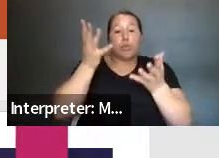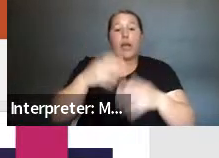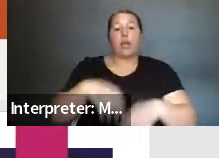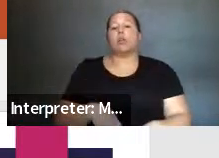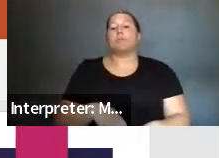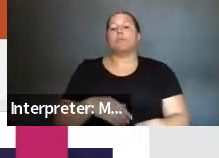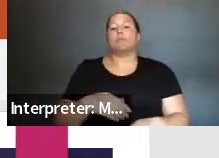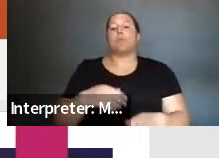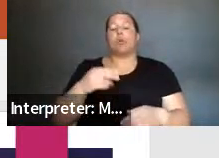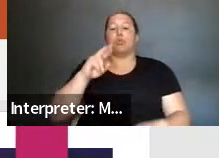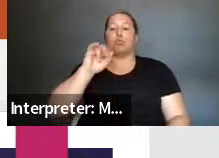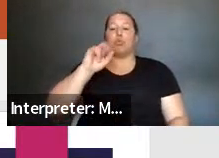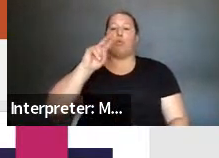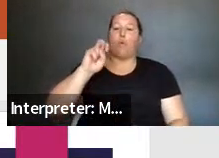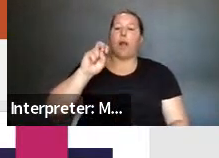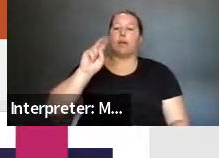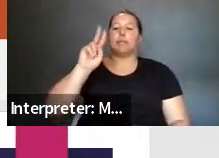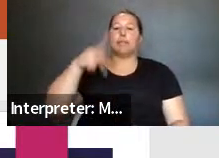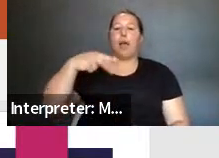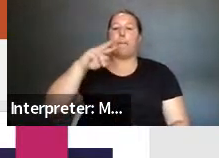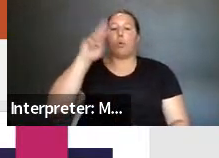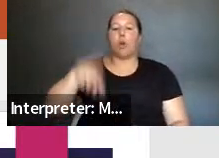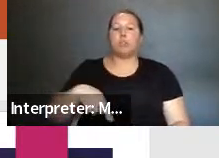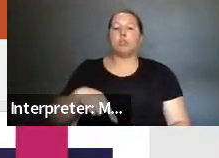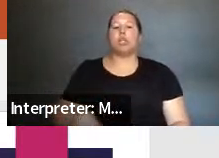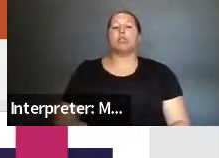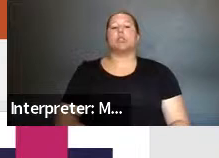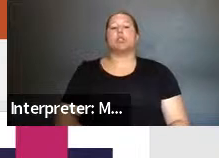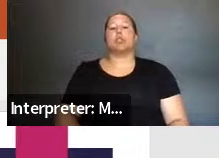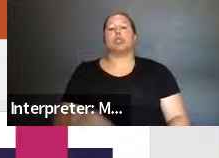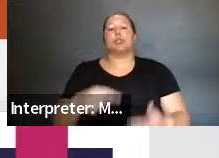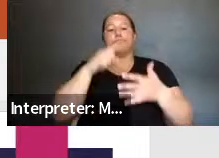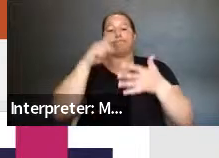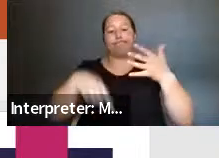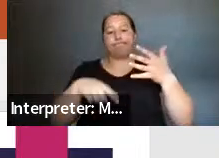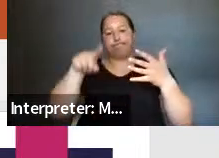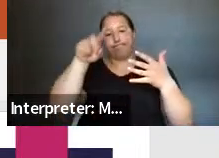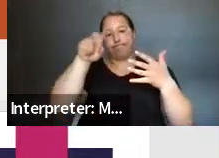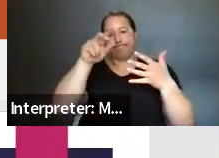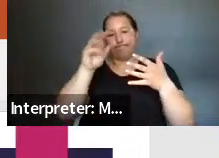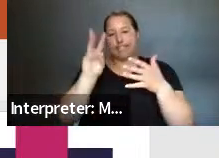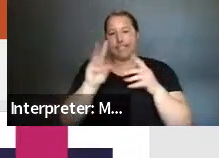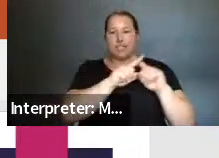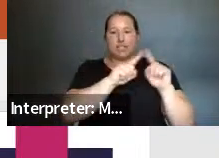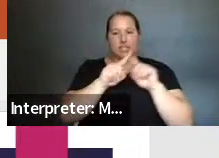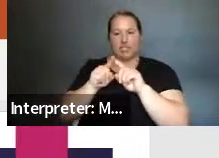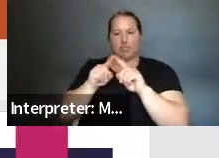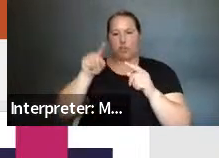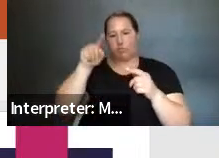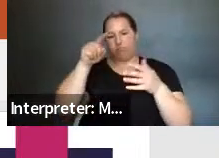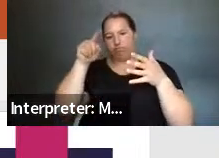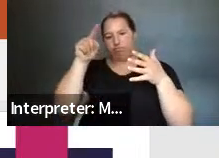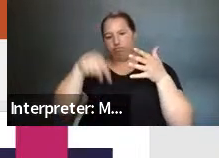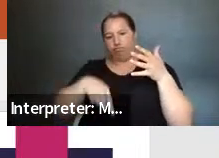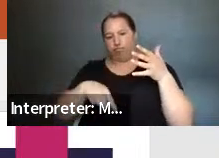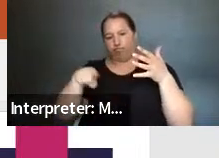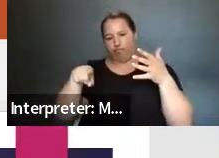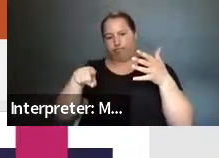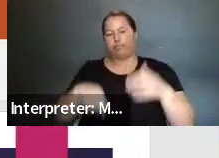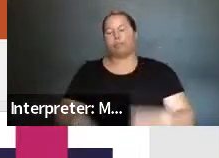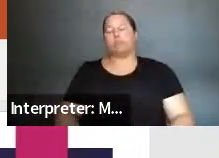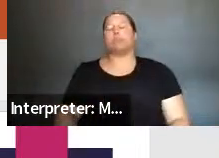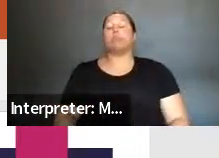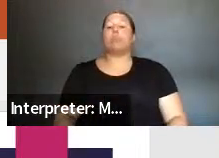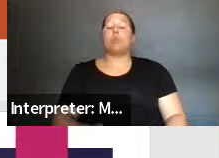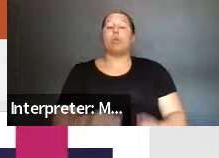clergy response team. Pathways to Peace supports this initiative. We work with the County of Monroe and their